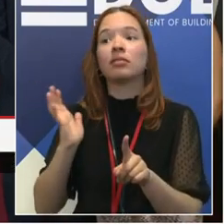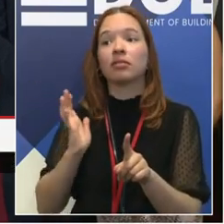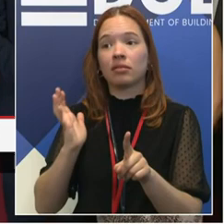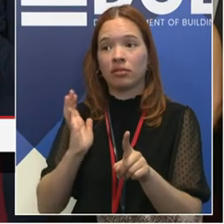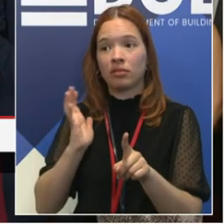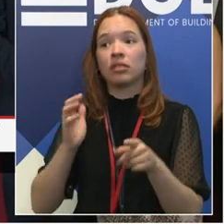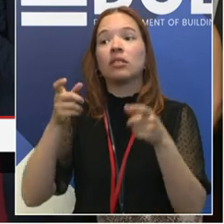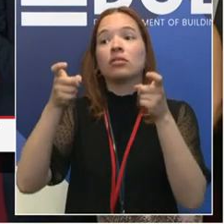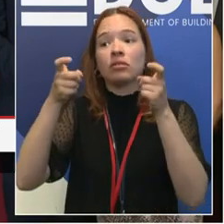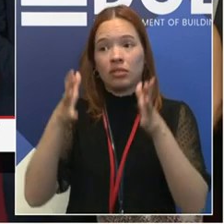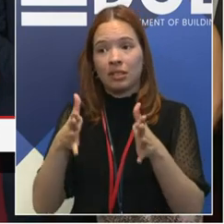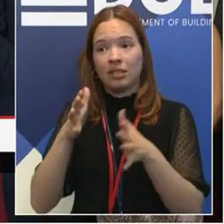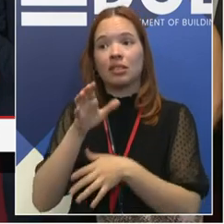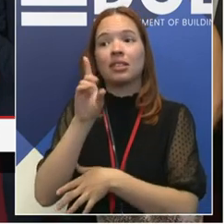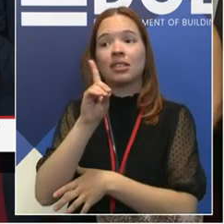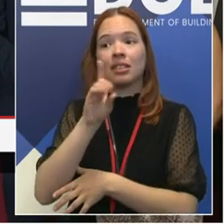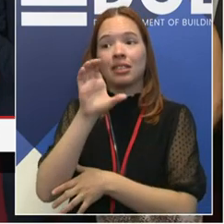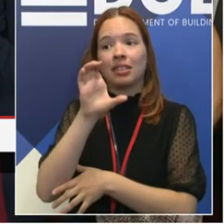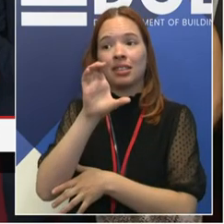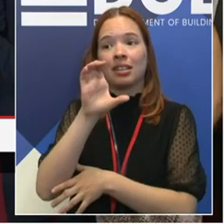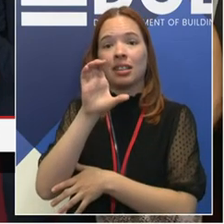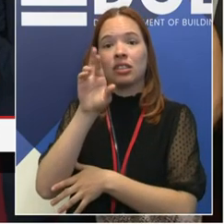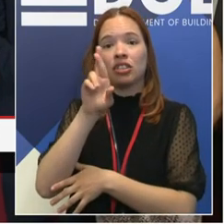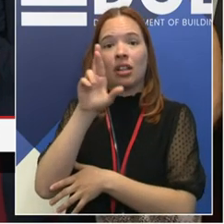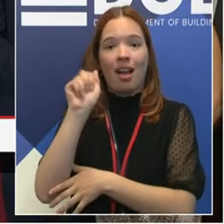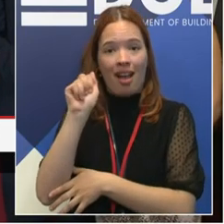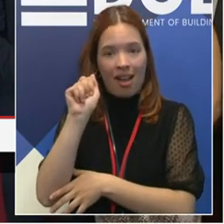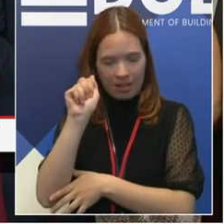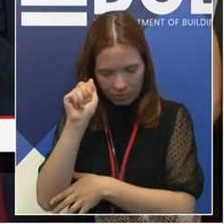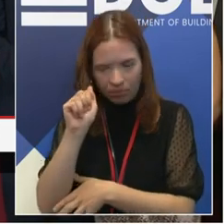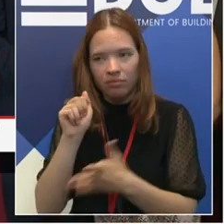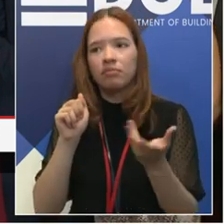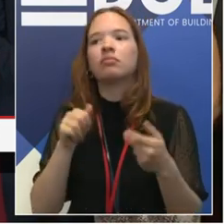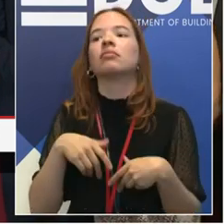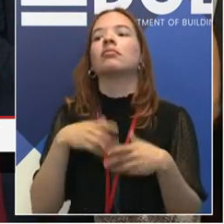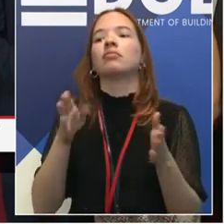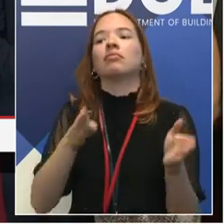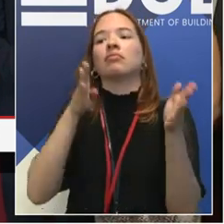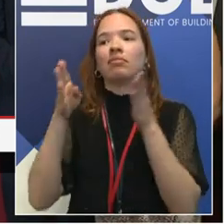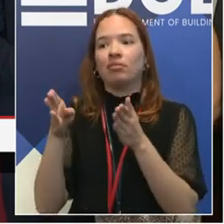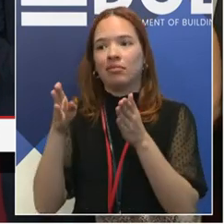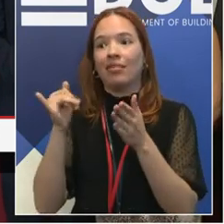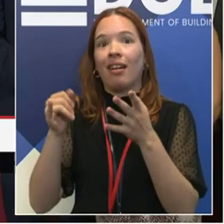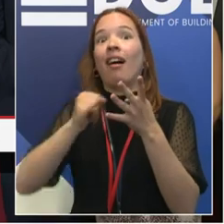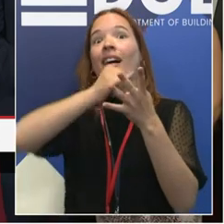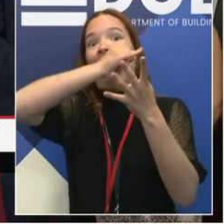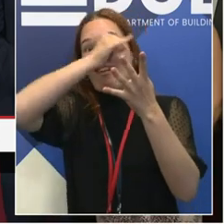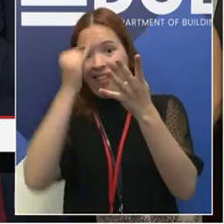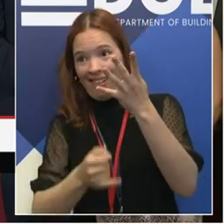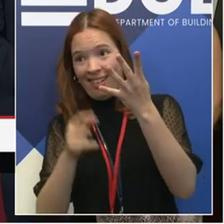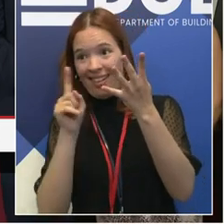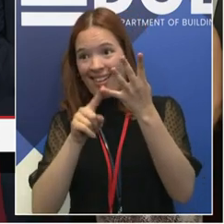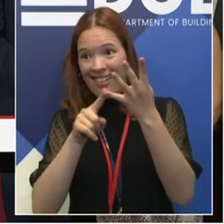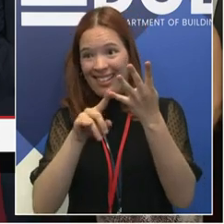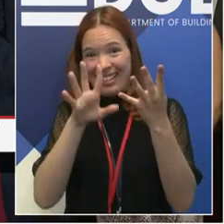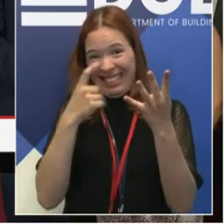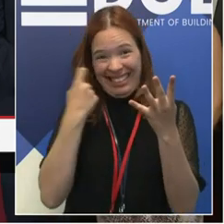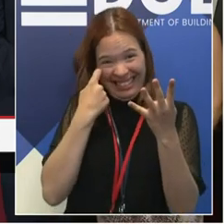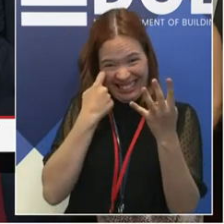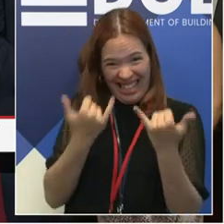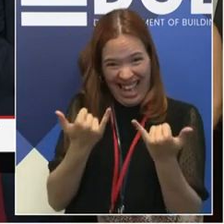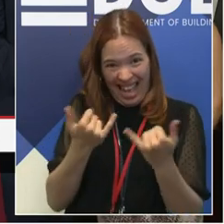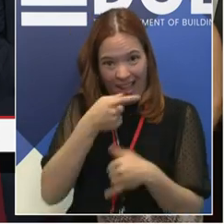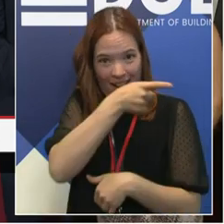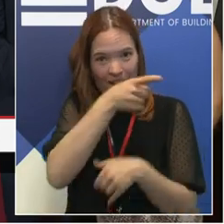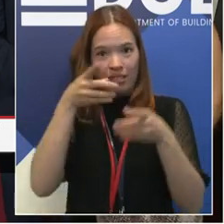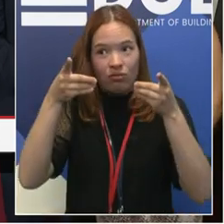from 2018 to 2022, and now as the director of the new Department